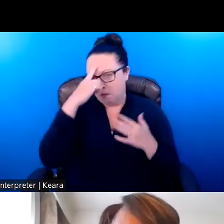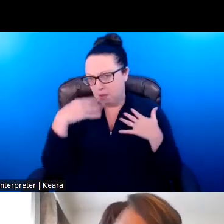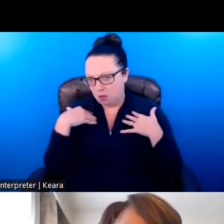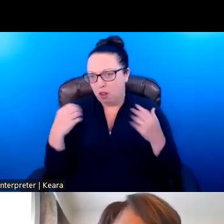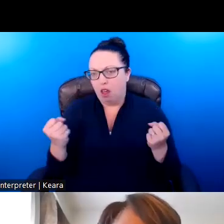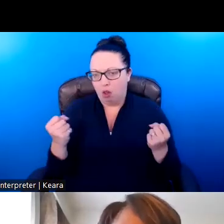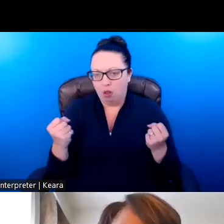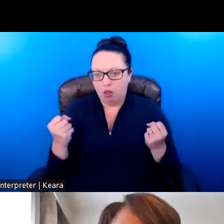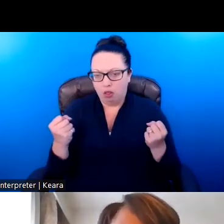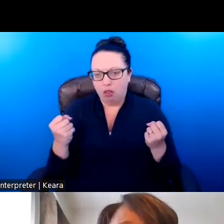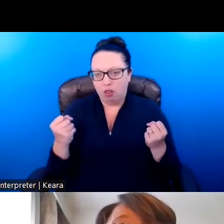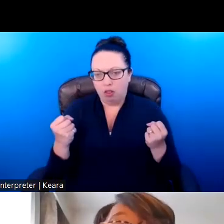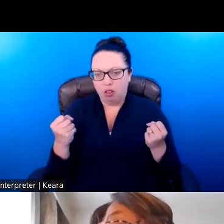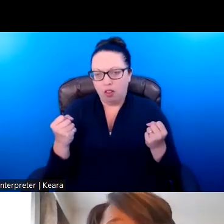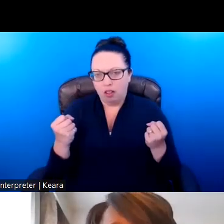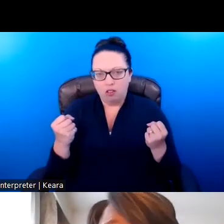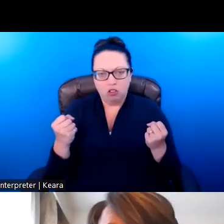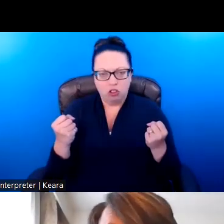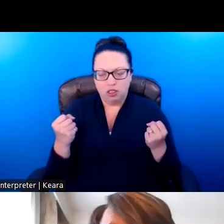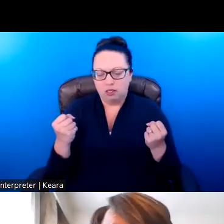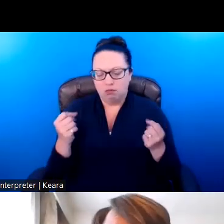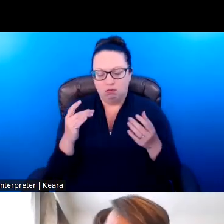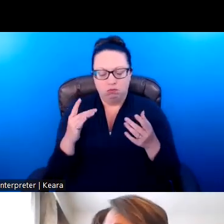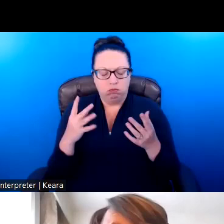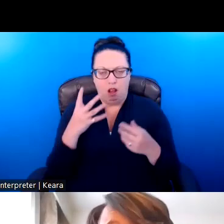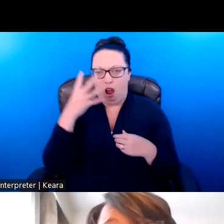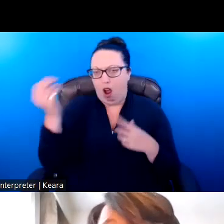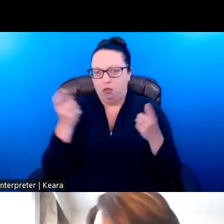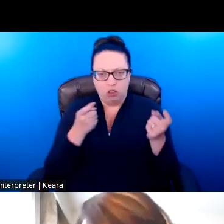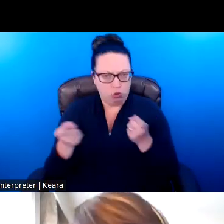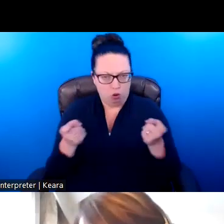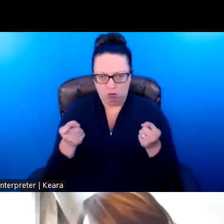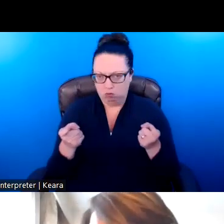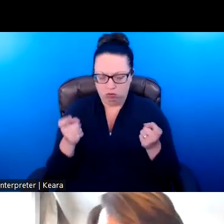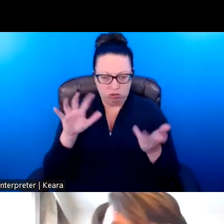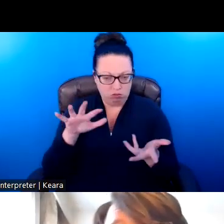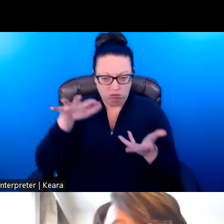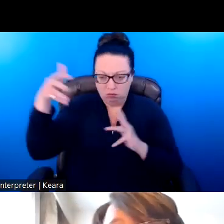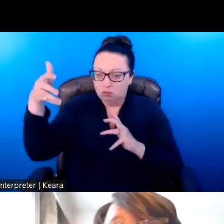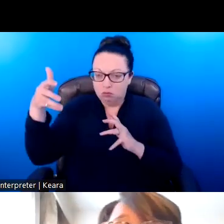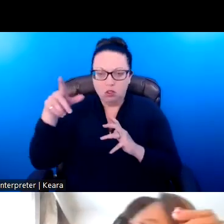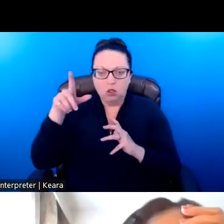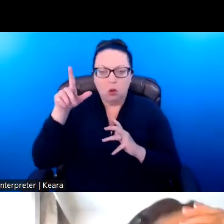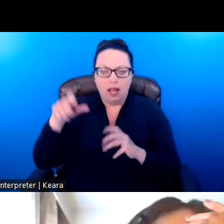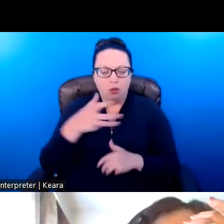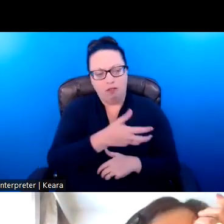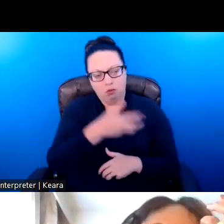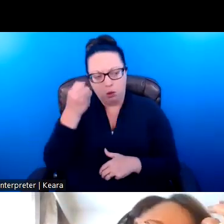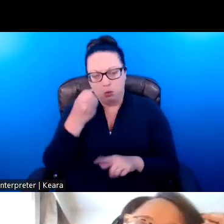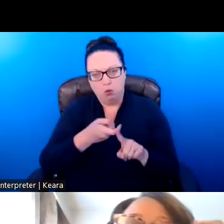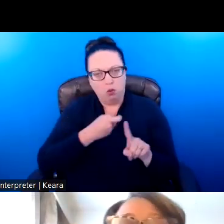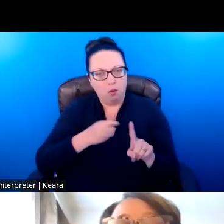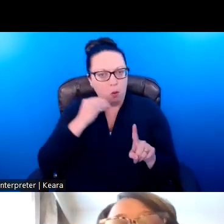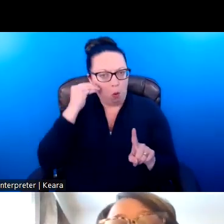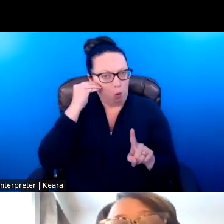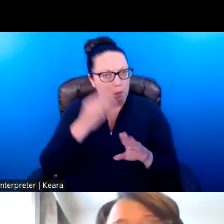became out of control, so to speak. I had to have him removed from the home before he was